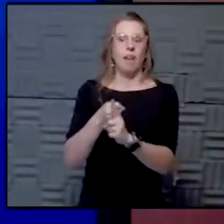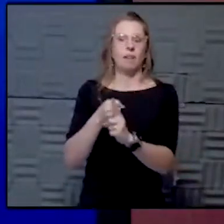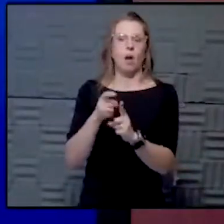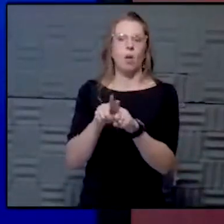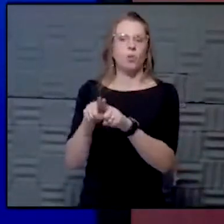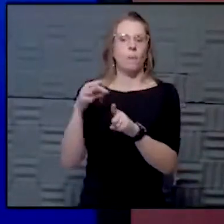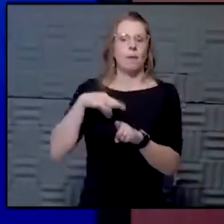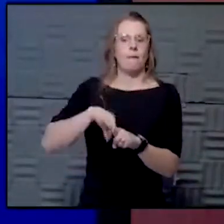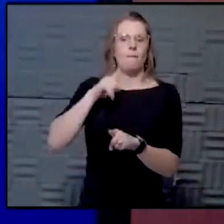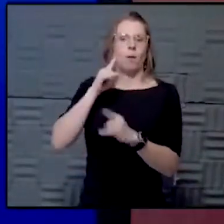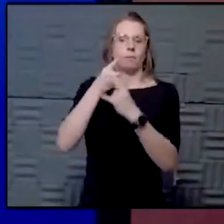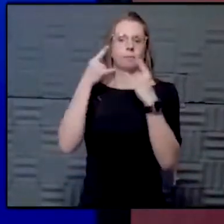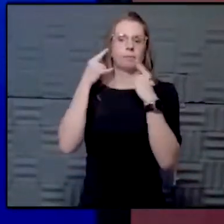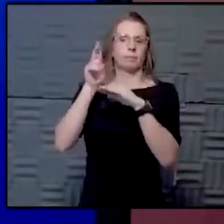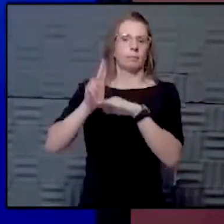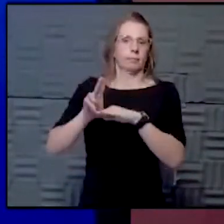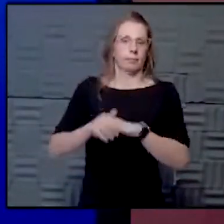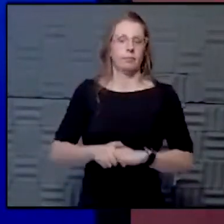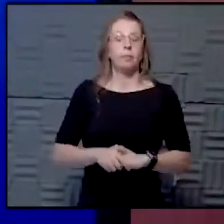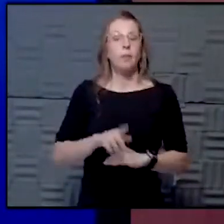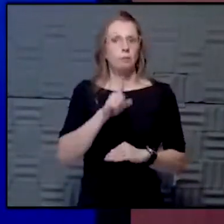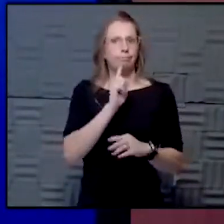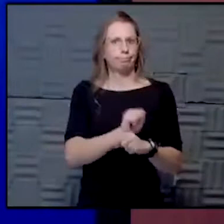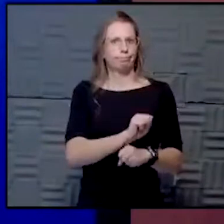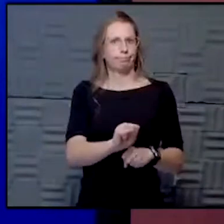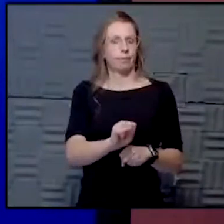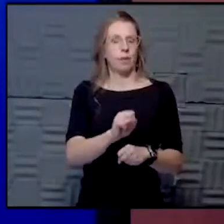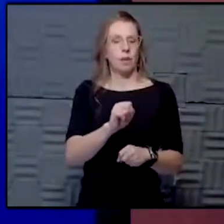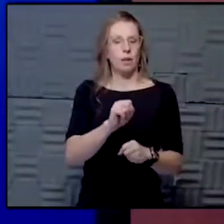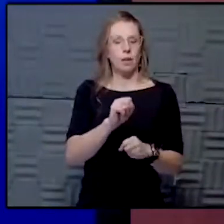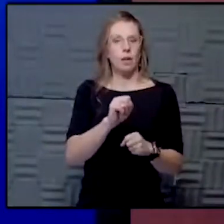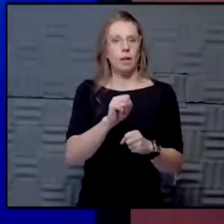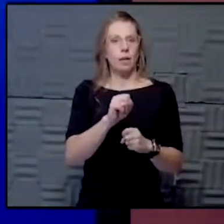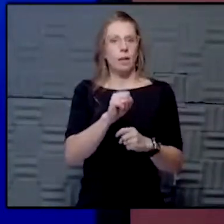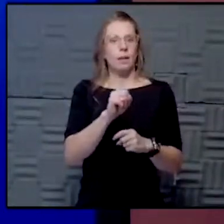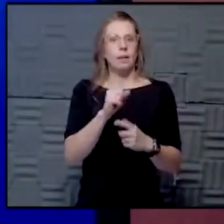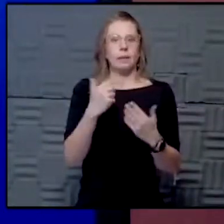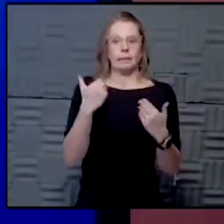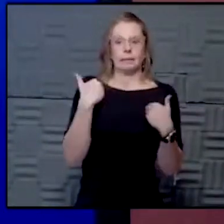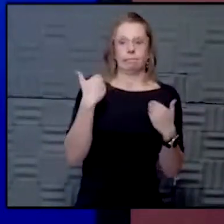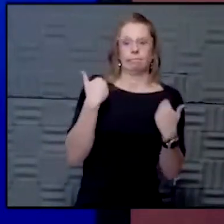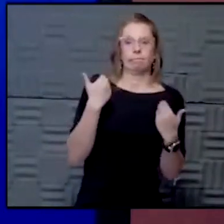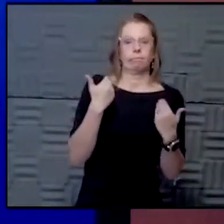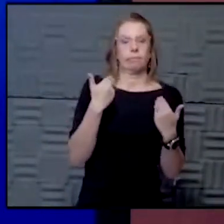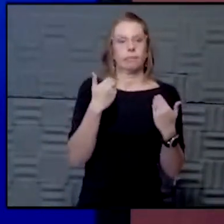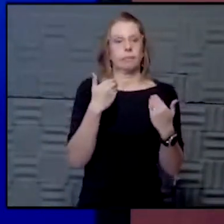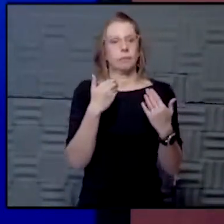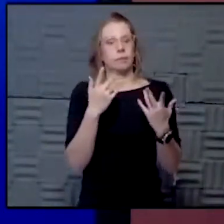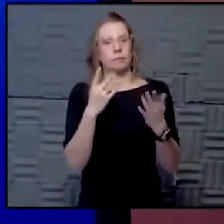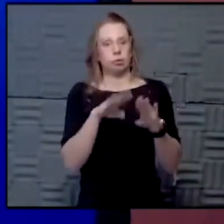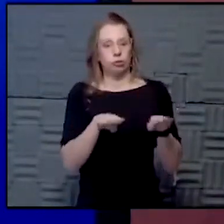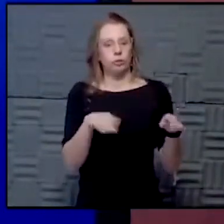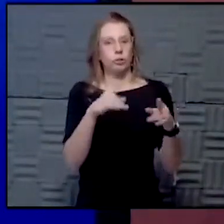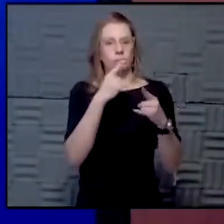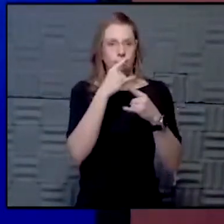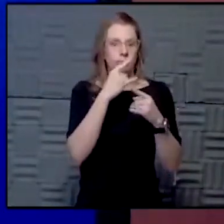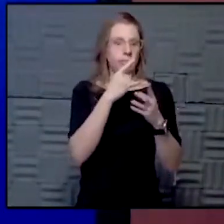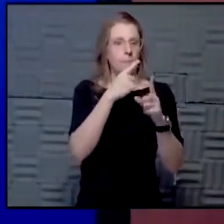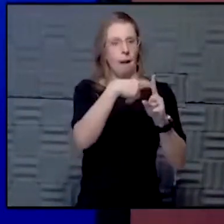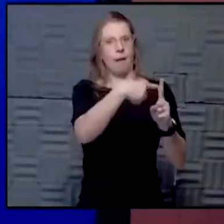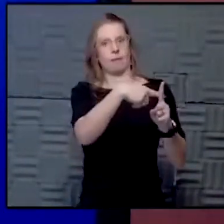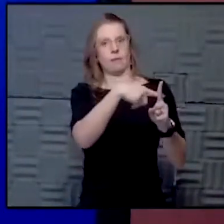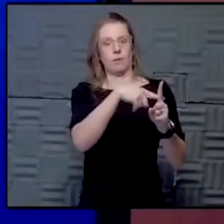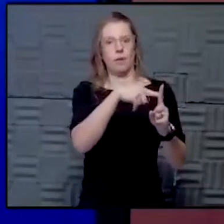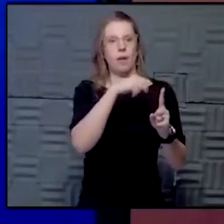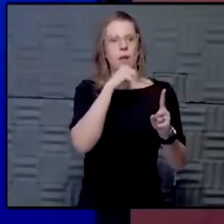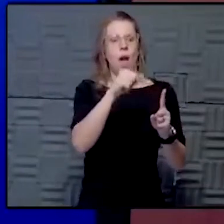is very true, right? When we are seeing children or teenagers who are positive, it's not because of transmission in the classroom where